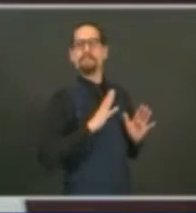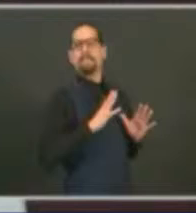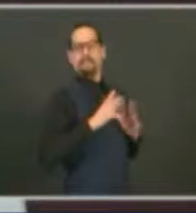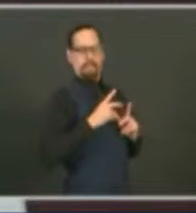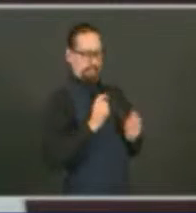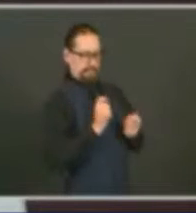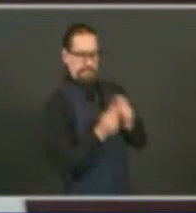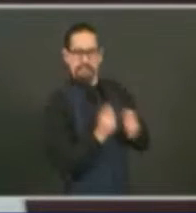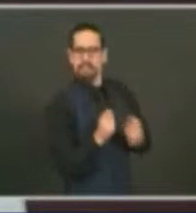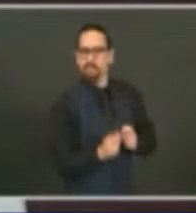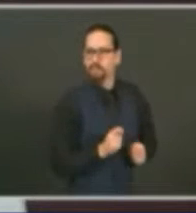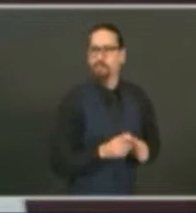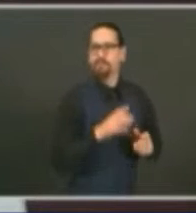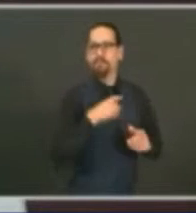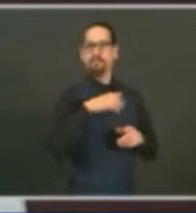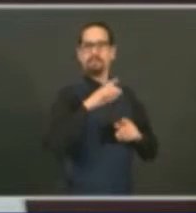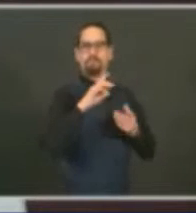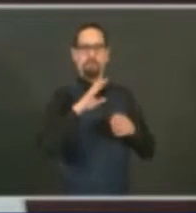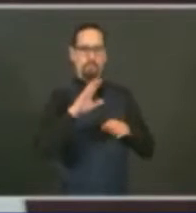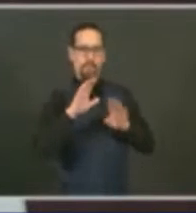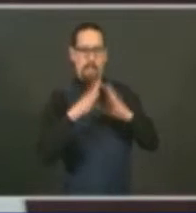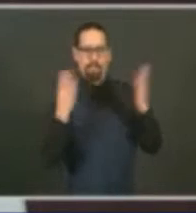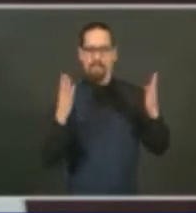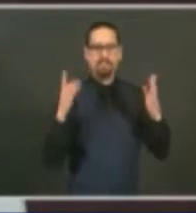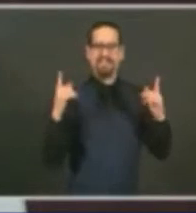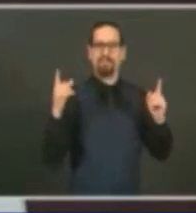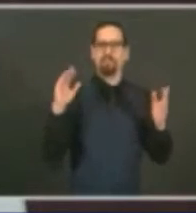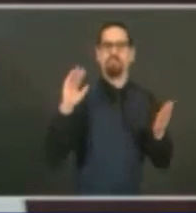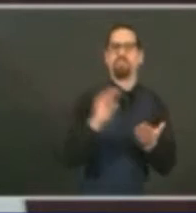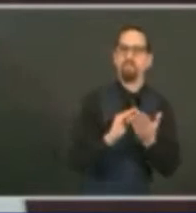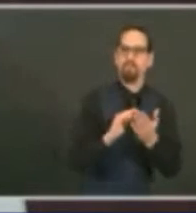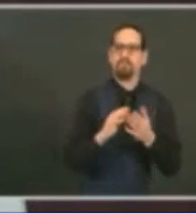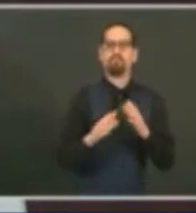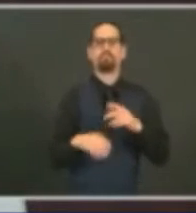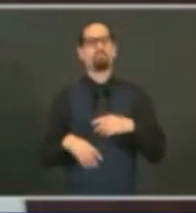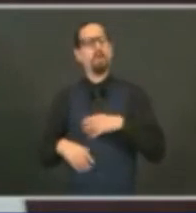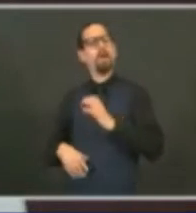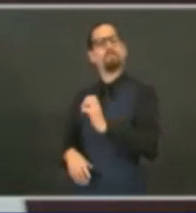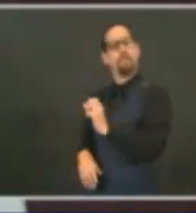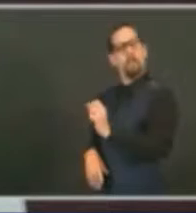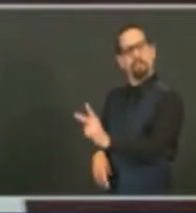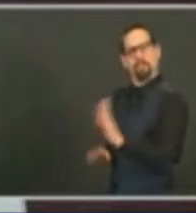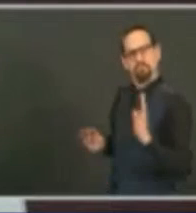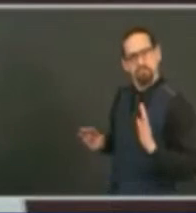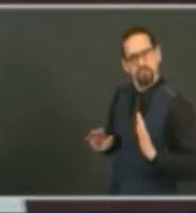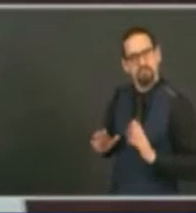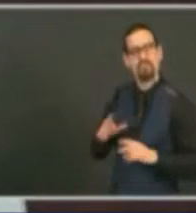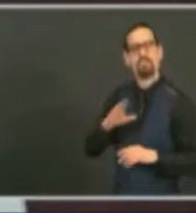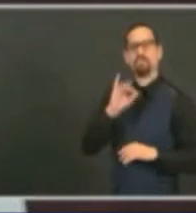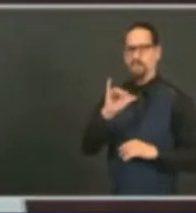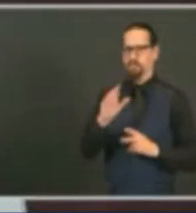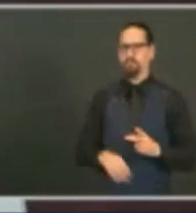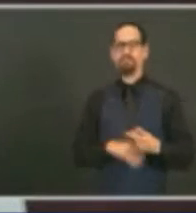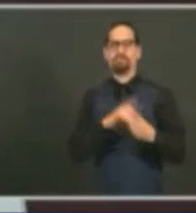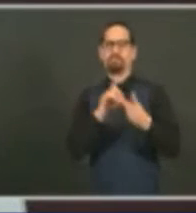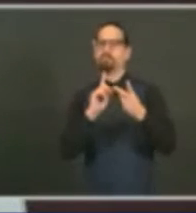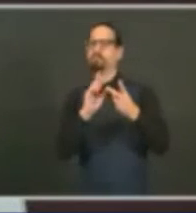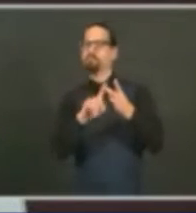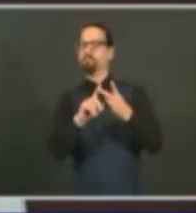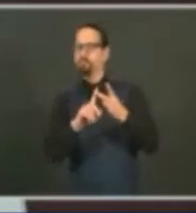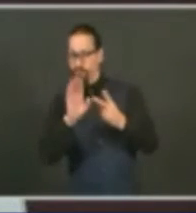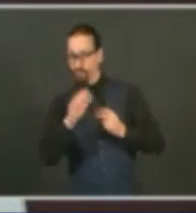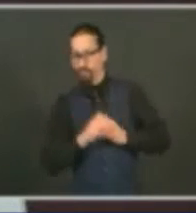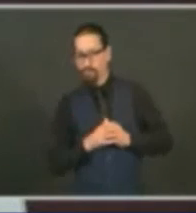common case, and it has happened a number of times during the pause. The second thing that happens is that